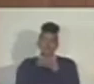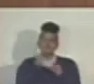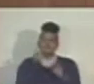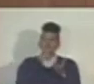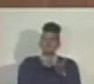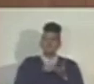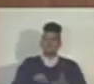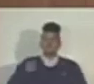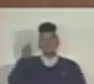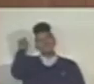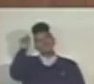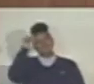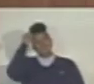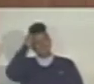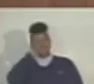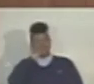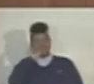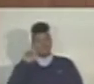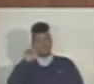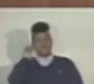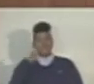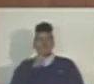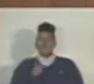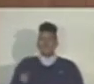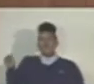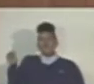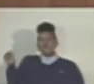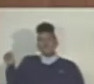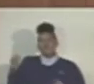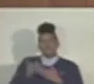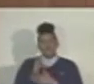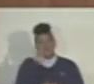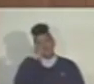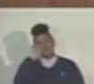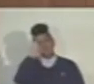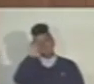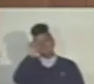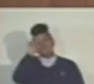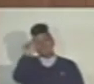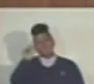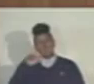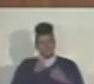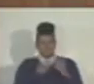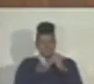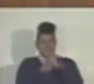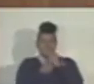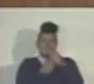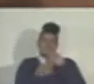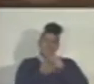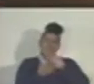government of Venezuela were being withheld by the U.S. Federal Reserve Bank.